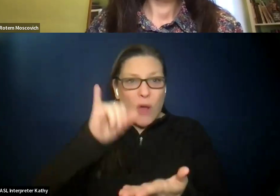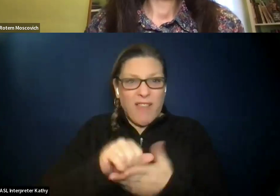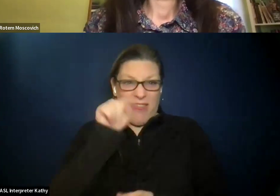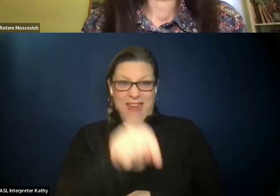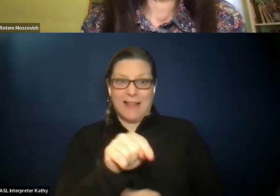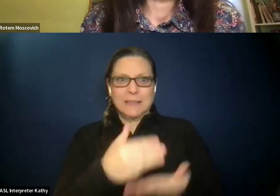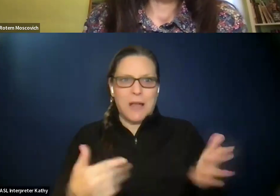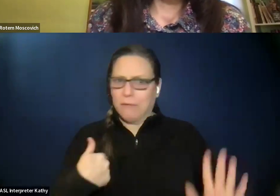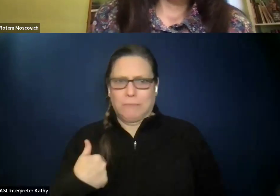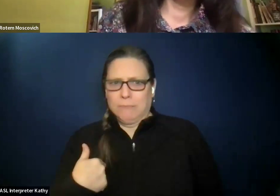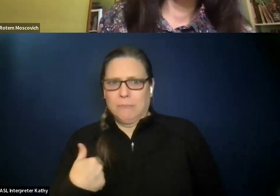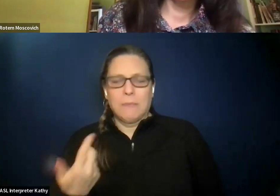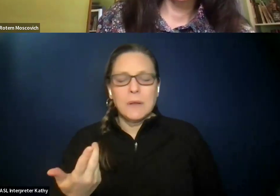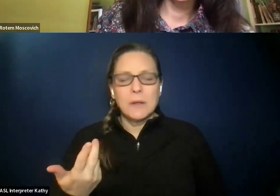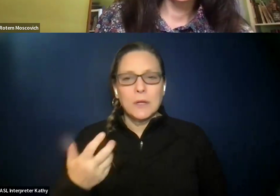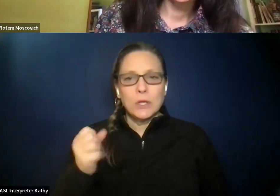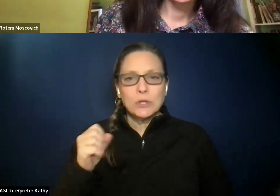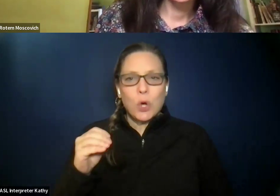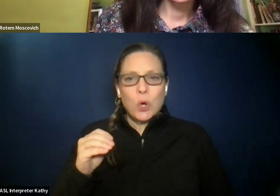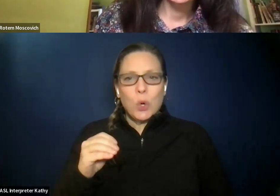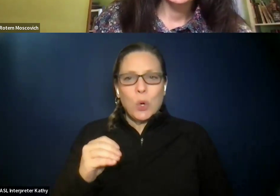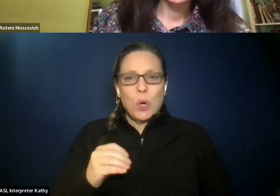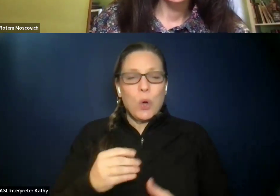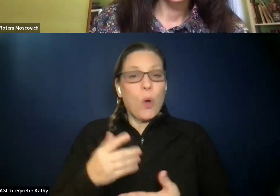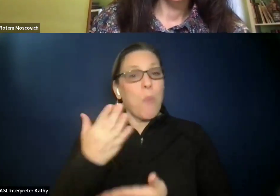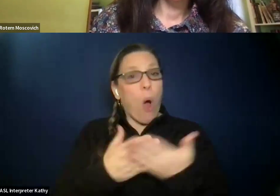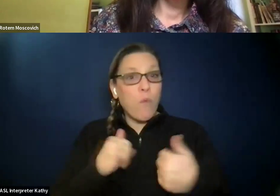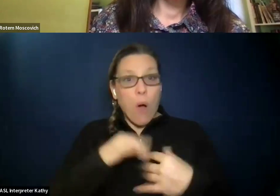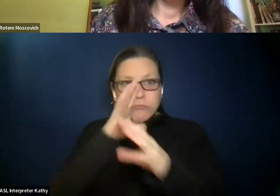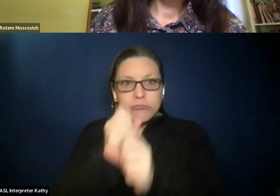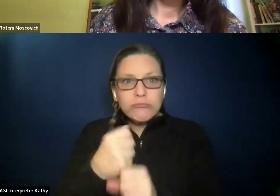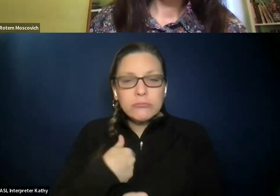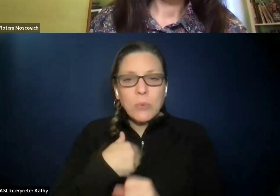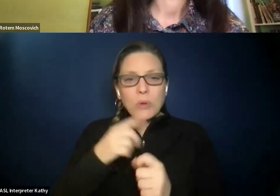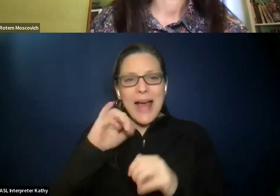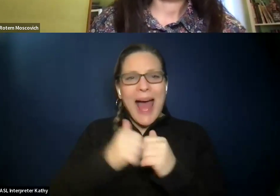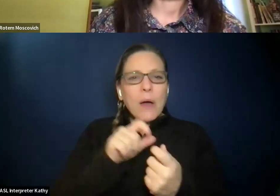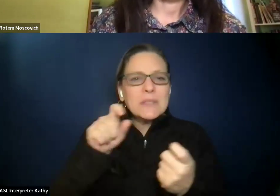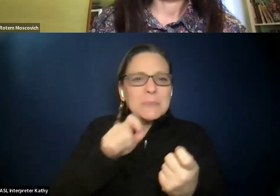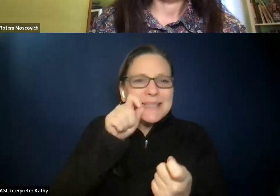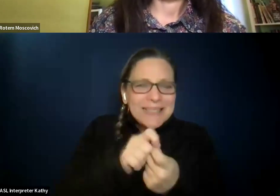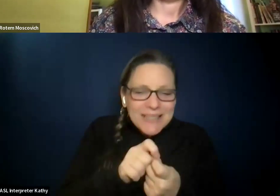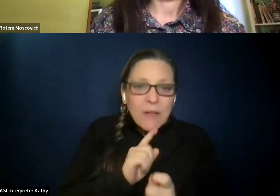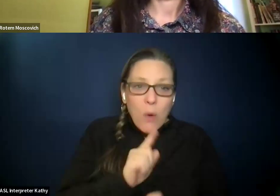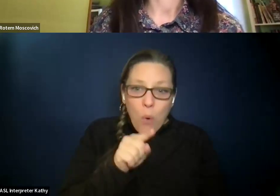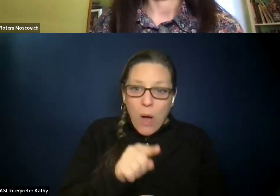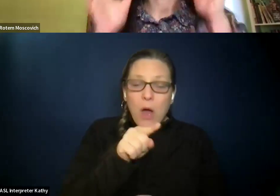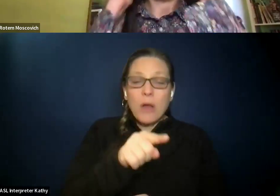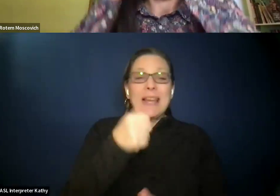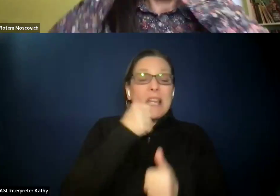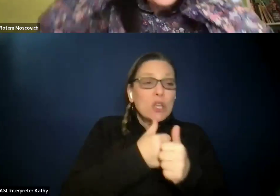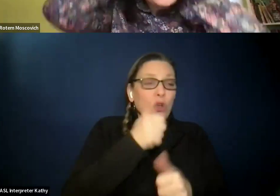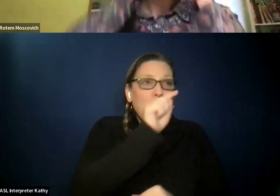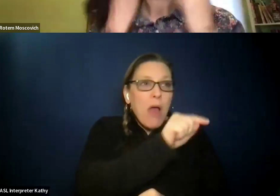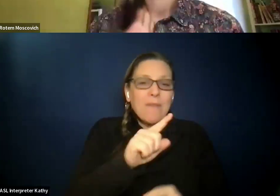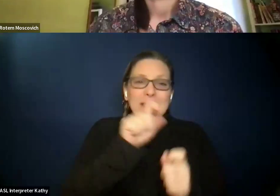stuff. So it was, yeah, part of what drew me into the story was how specific it was. Like these girls from a specific background